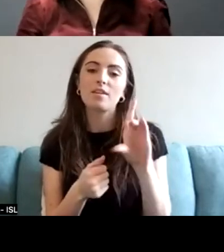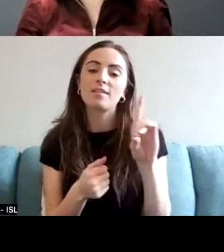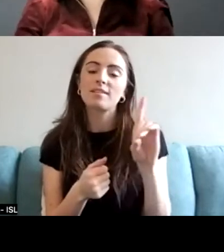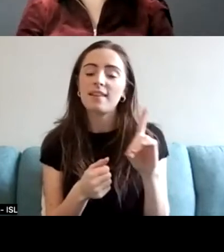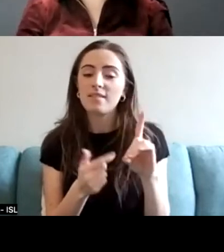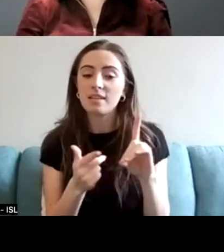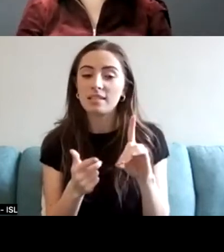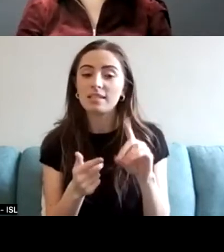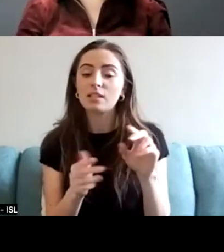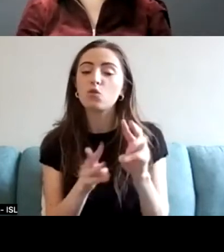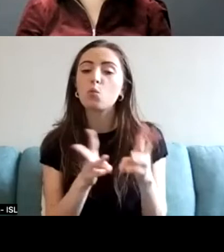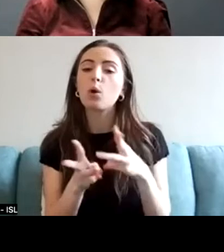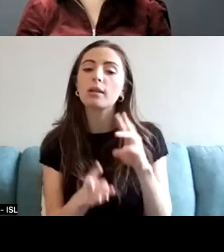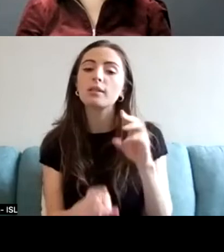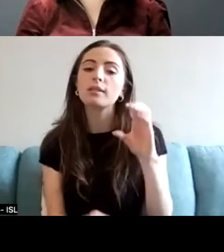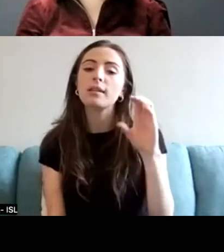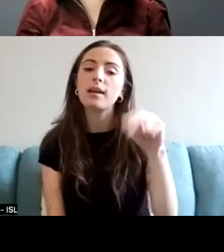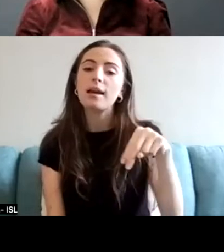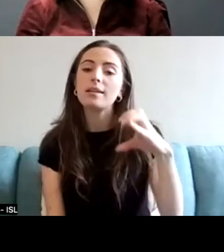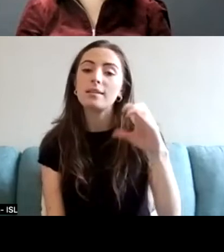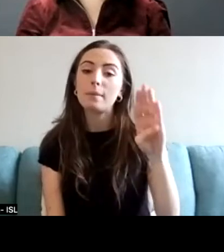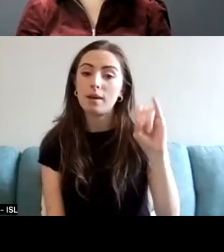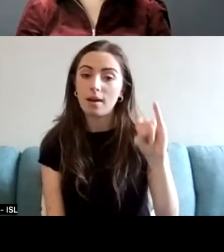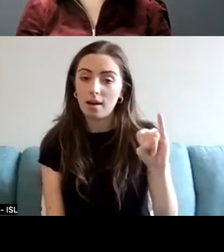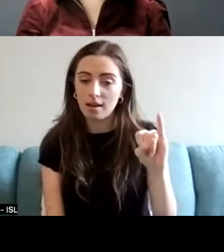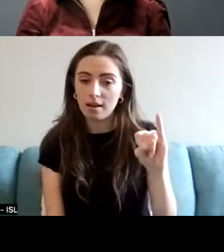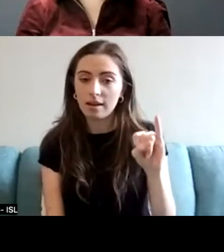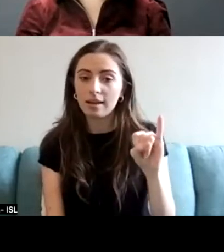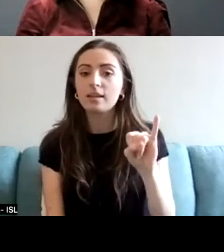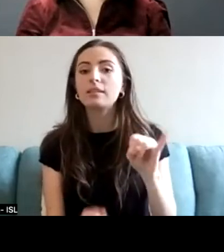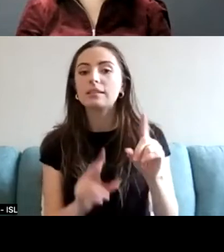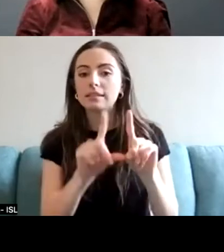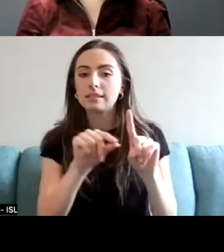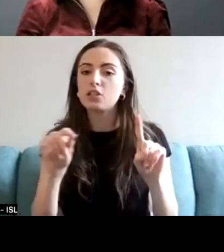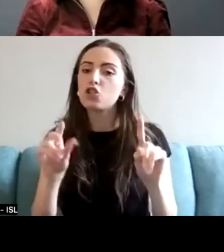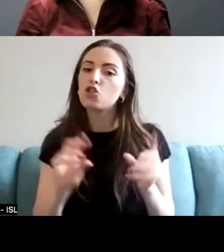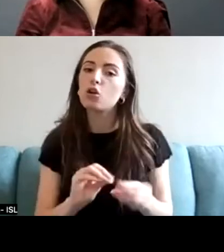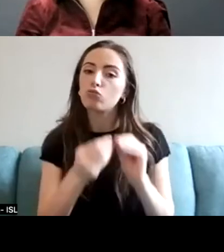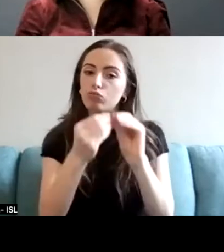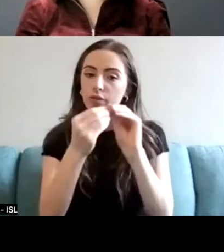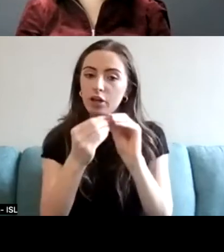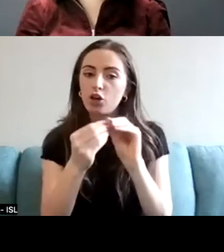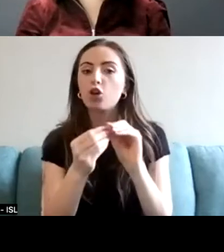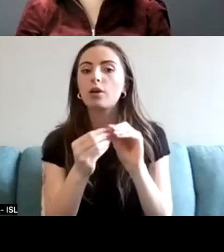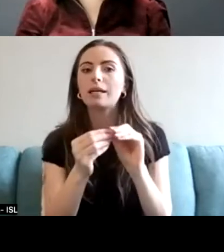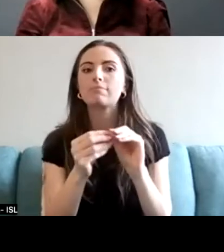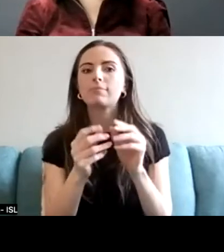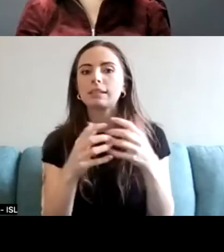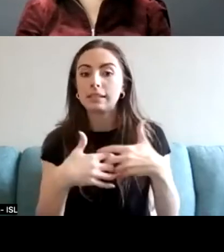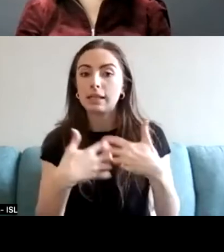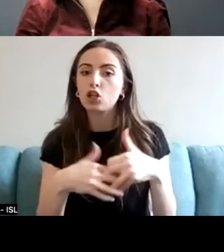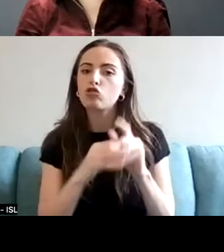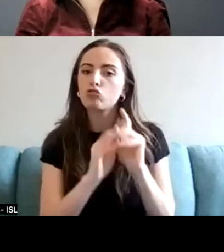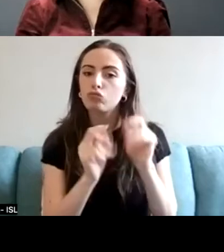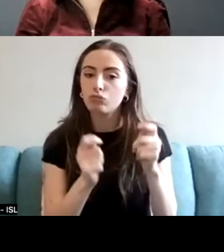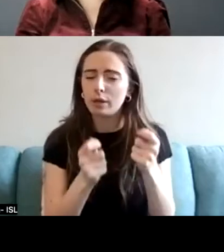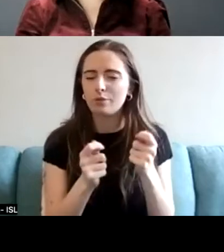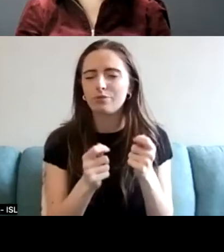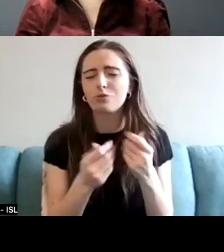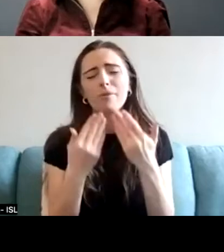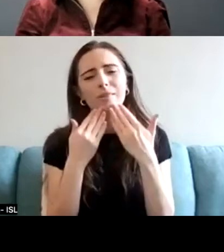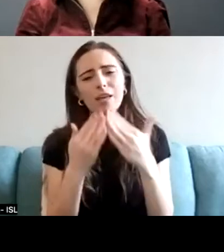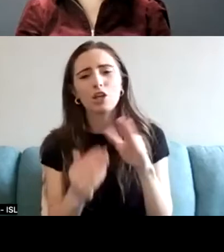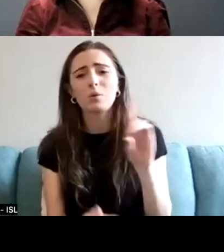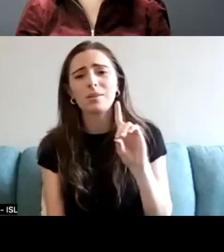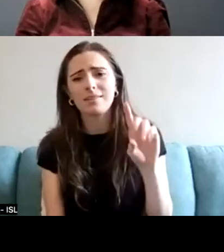of the NCBI team, as I said earlier on. So he's digital content creator and technology trainer. And David, so thanks so much for the